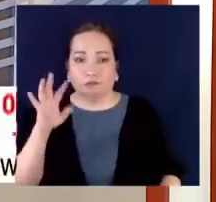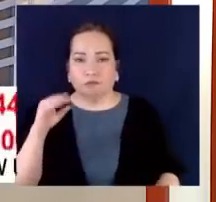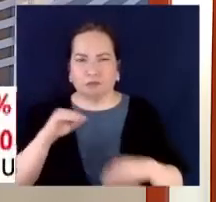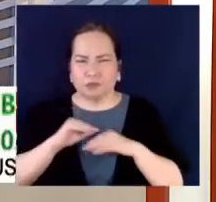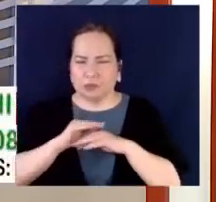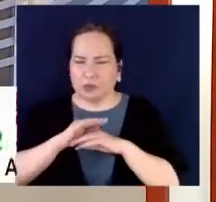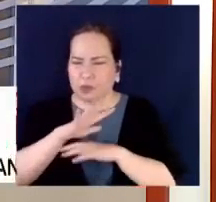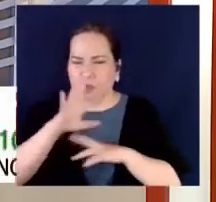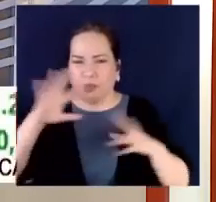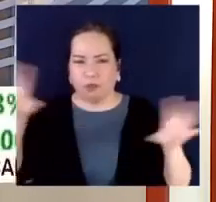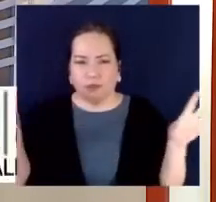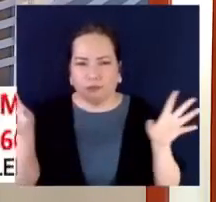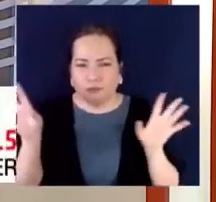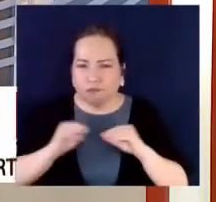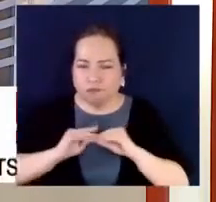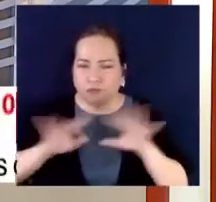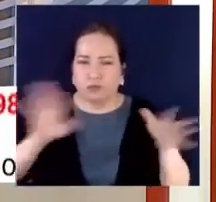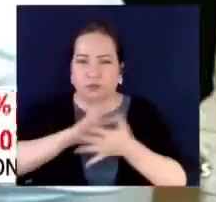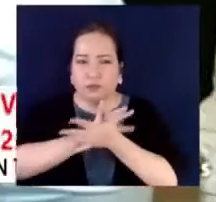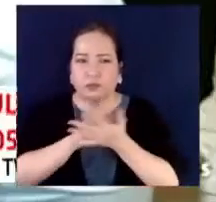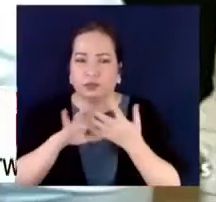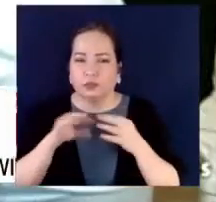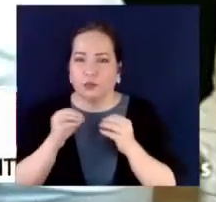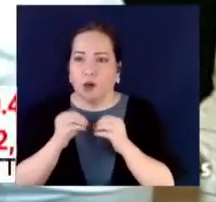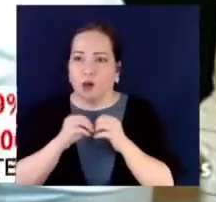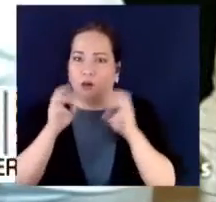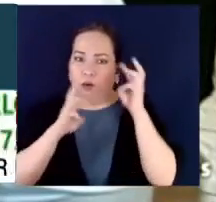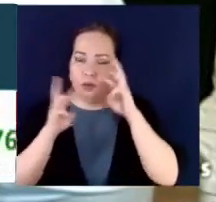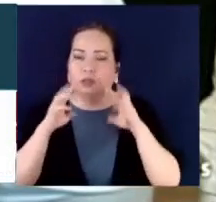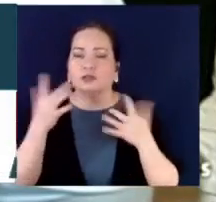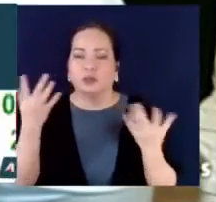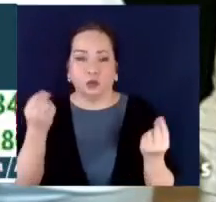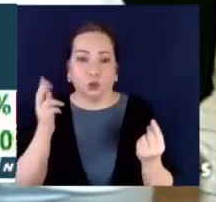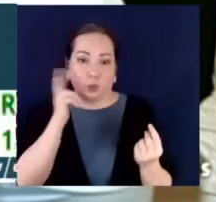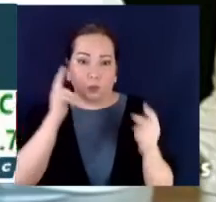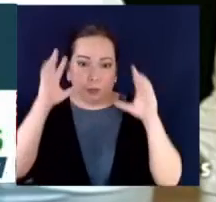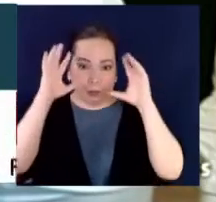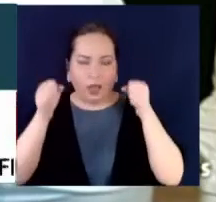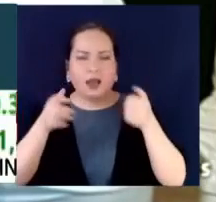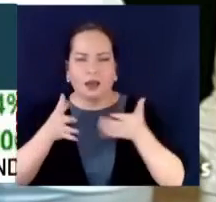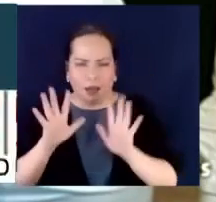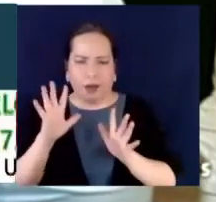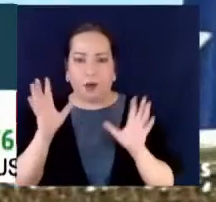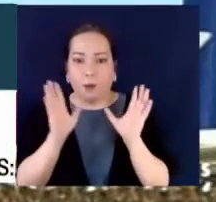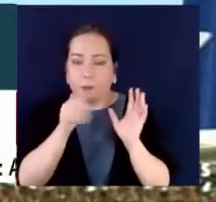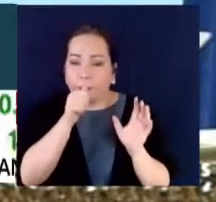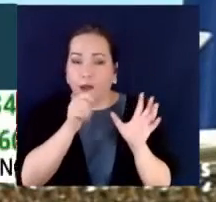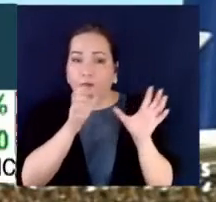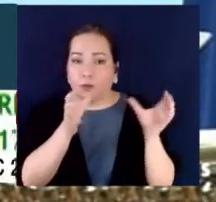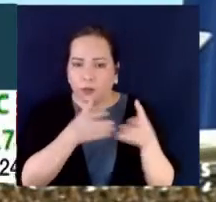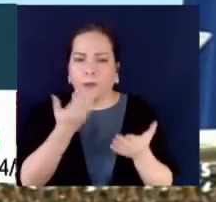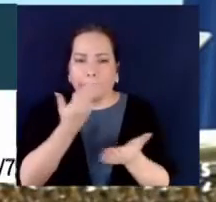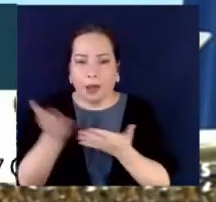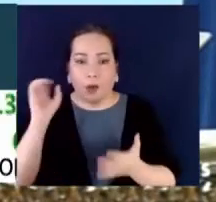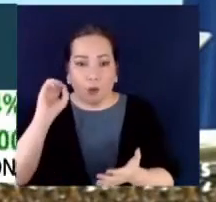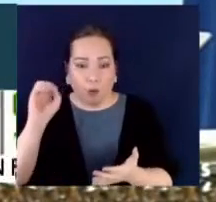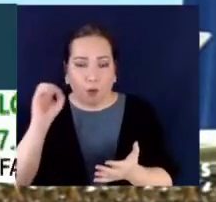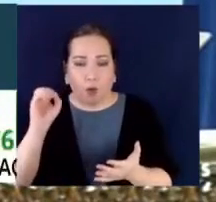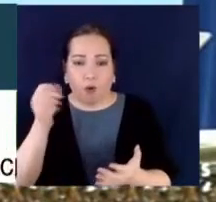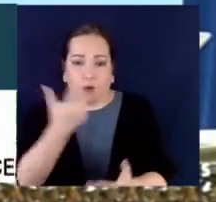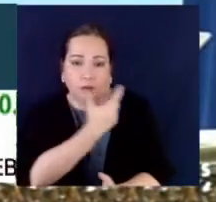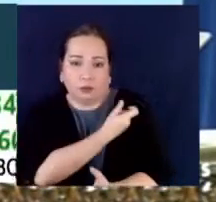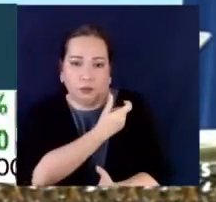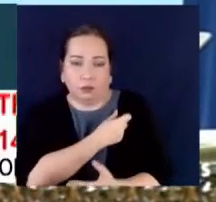COVID-19 vaccines on their own. The Philippine government previously said companies and local government units can only purchase vaccines through